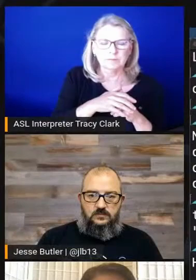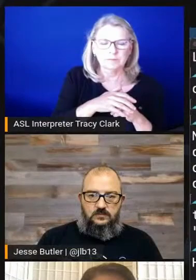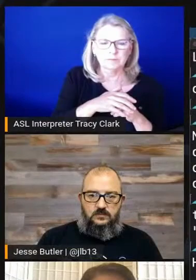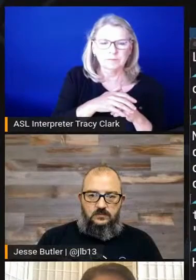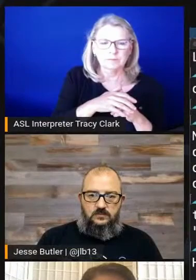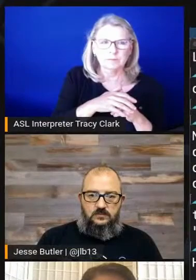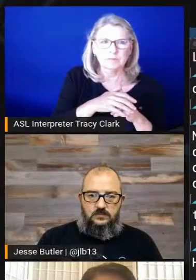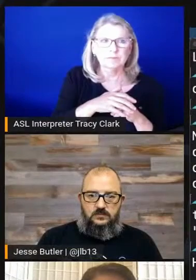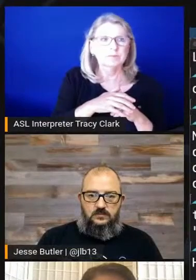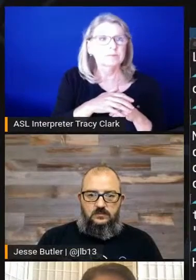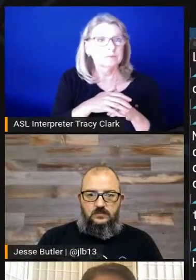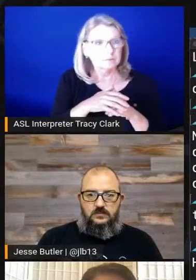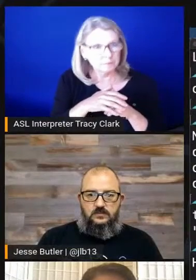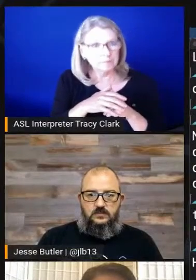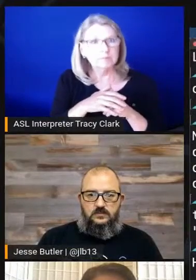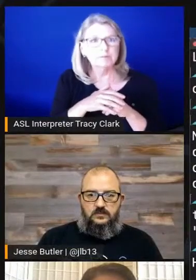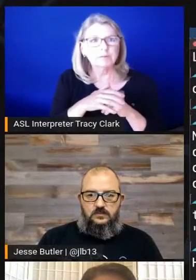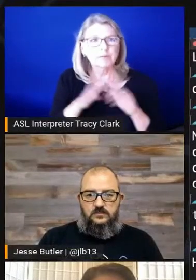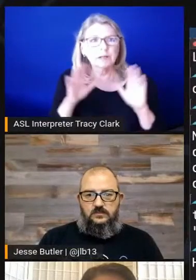Okay, great. And